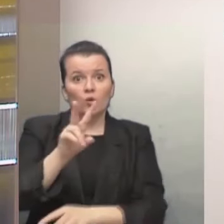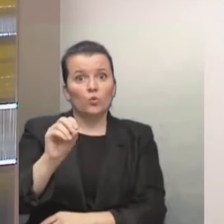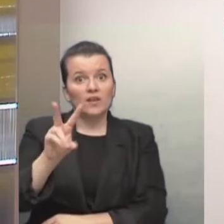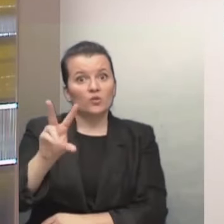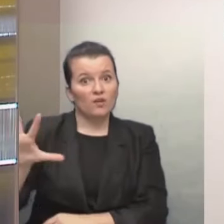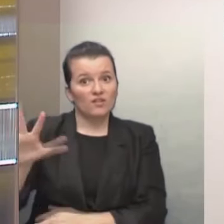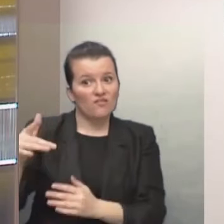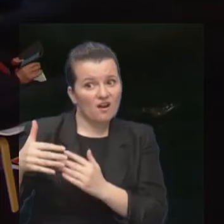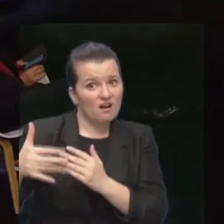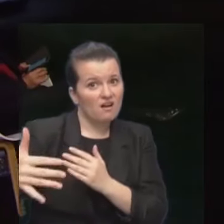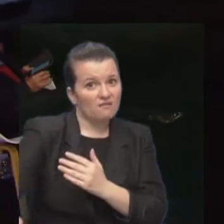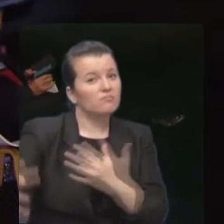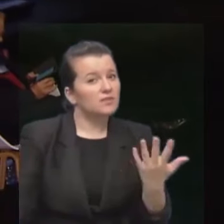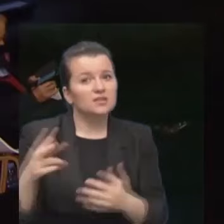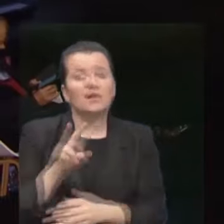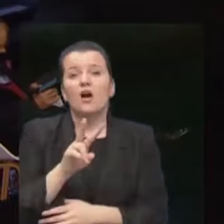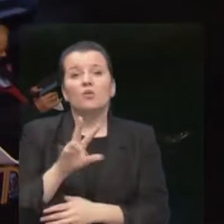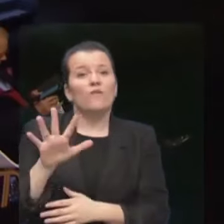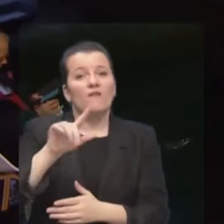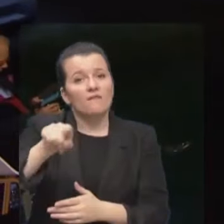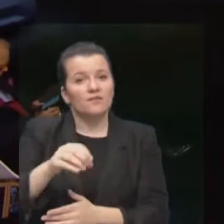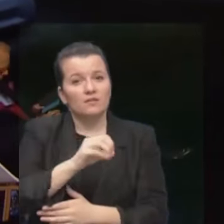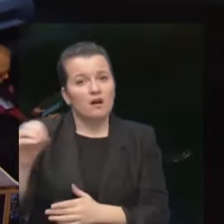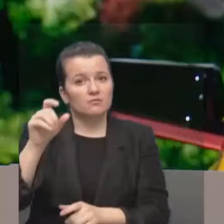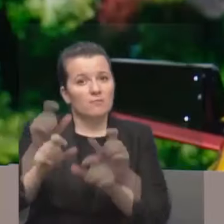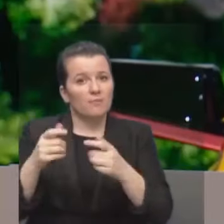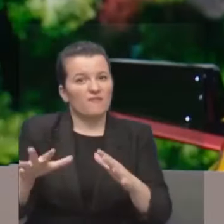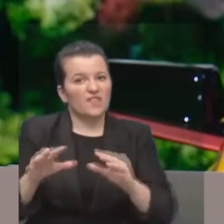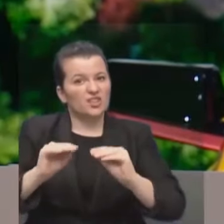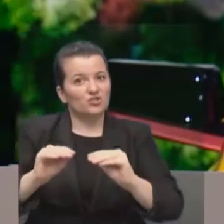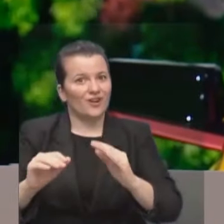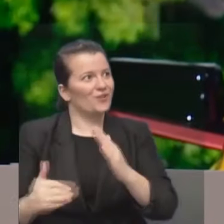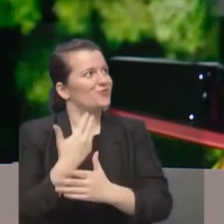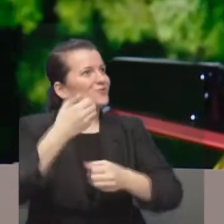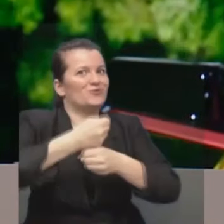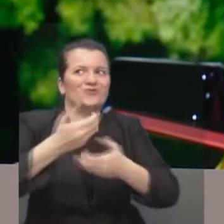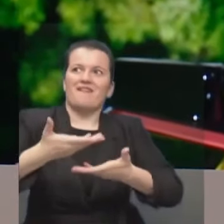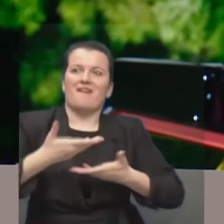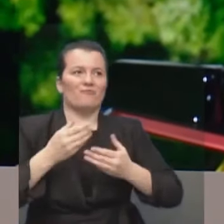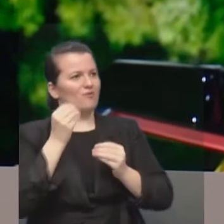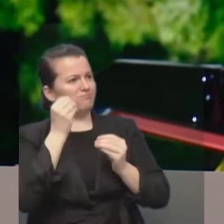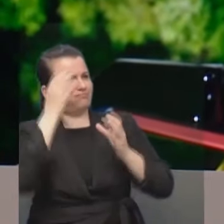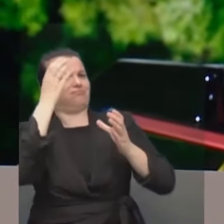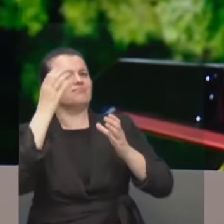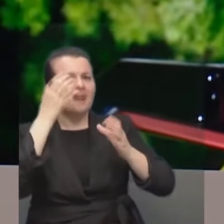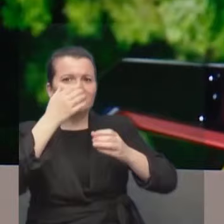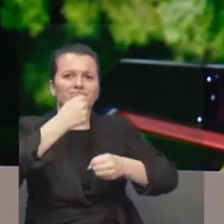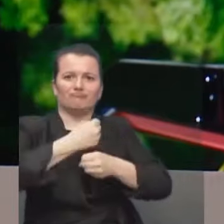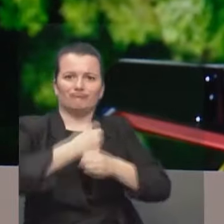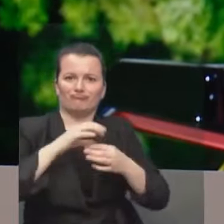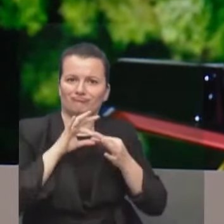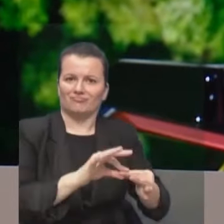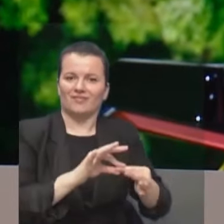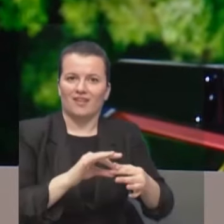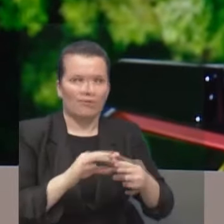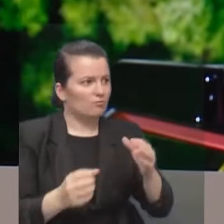new skills and new jobs, really. And this is a challenge we want to take up. up. I mean, of course, we have